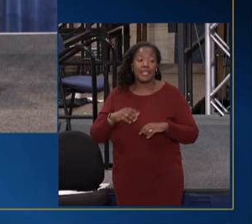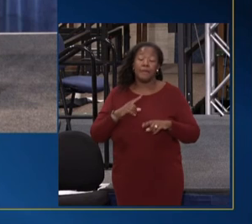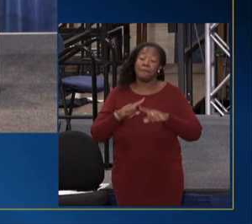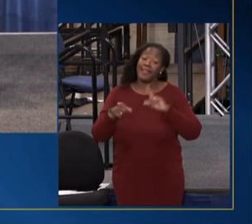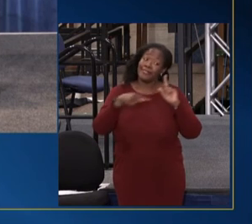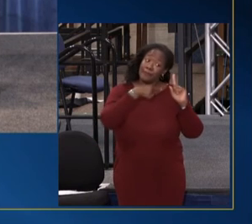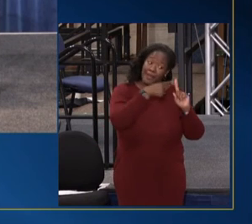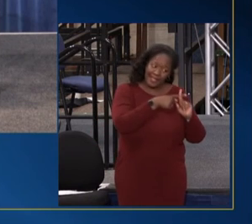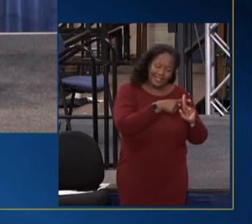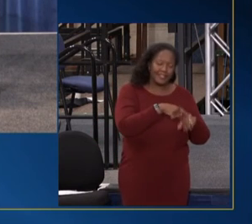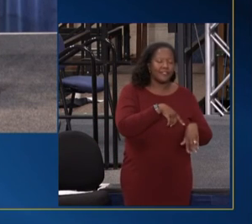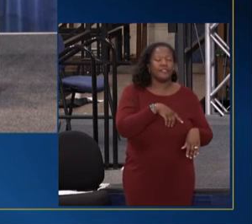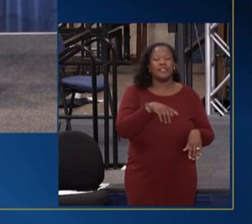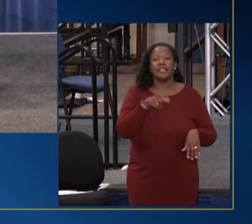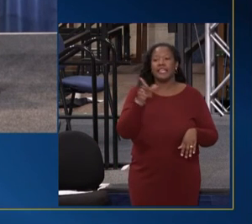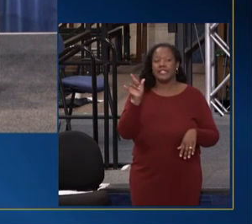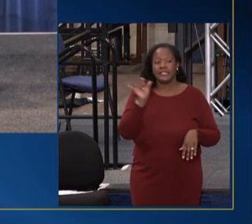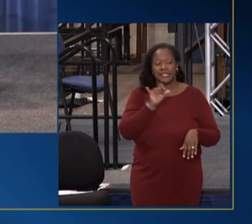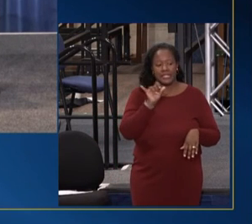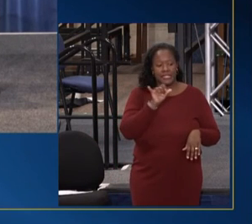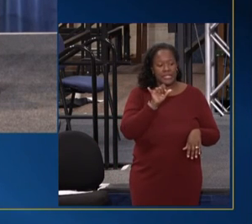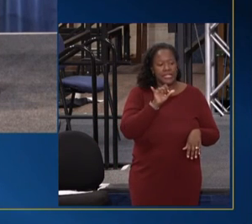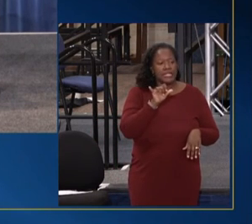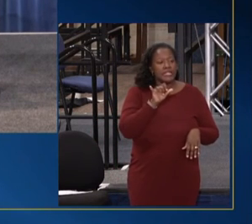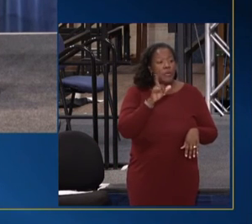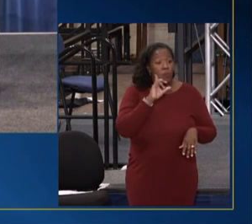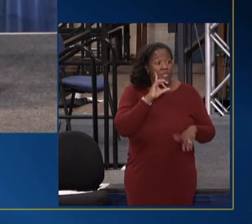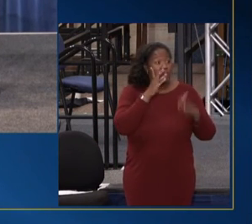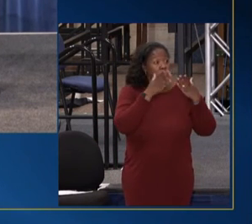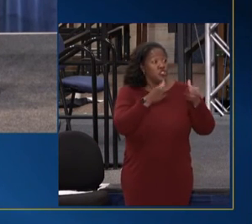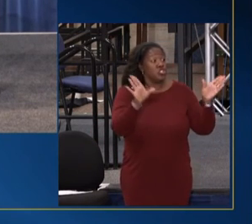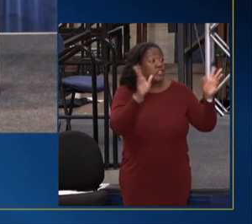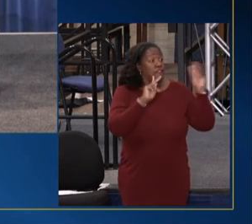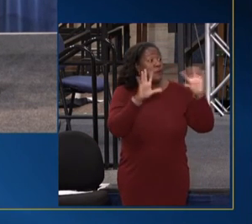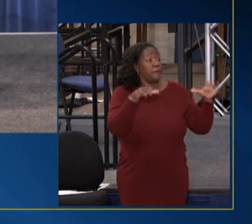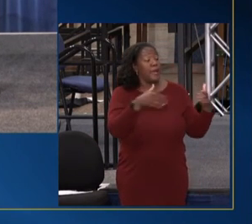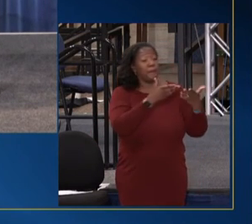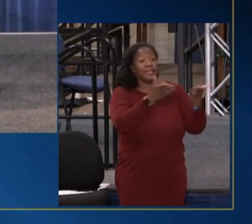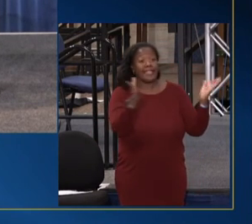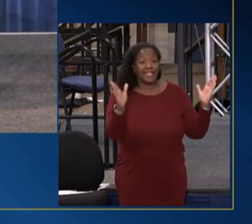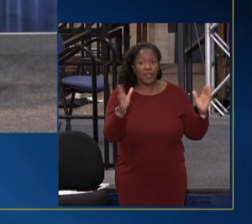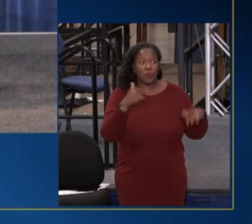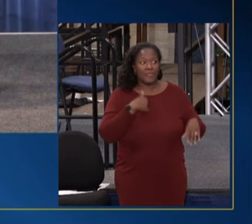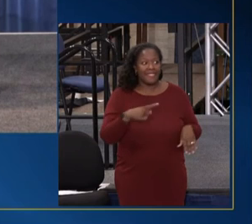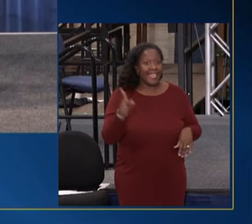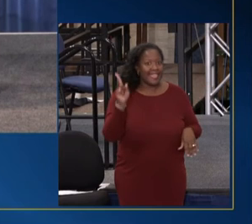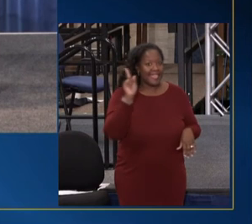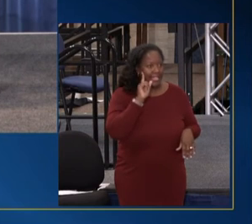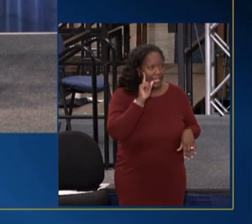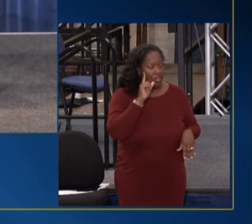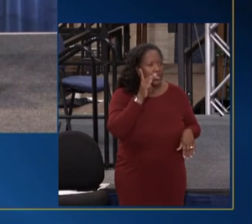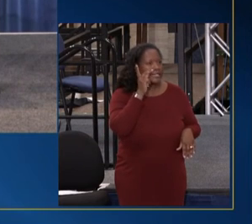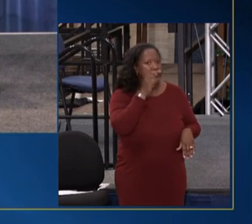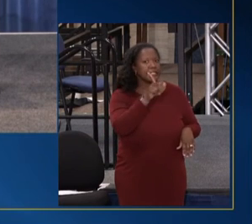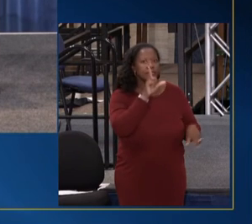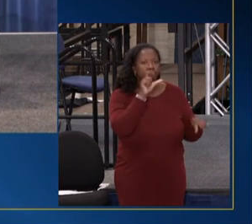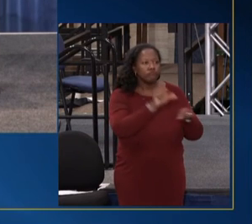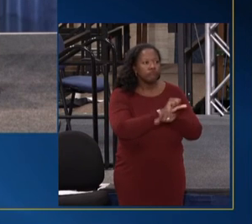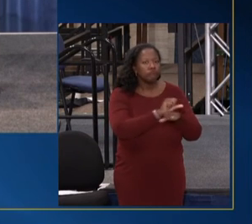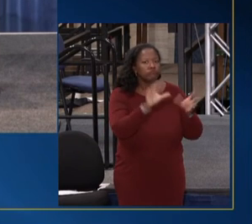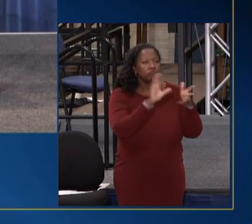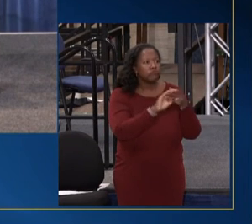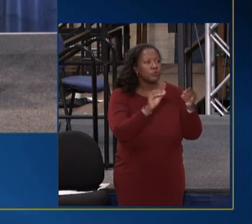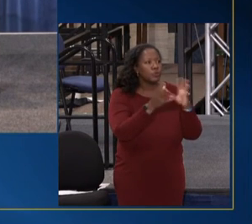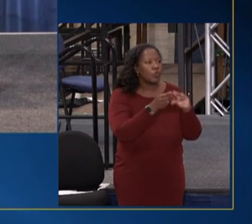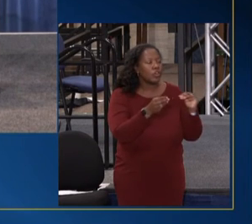also intertwined in the same way that when the general public really hears real stories and understands and